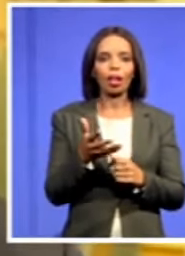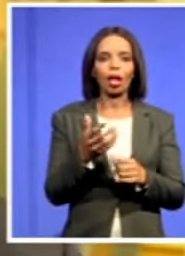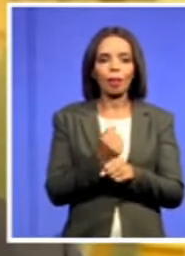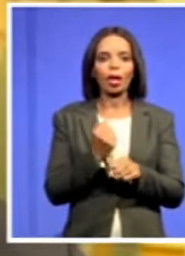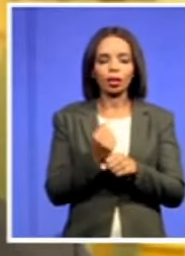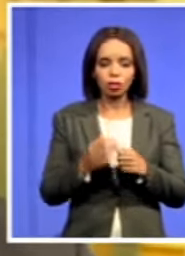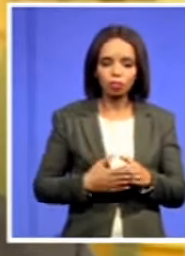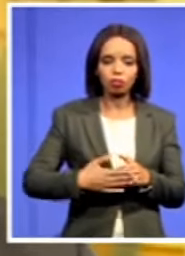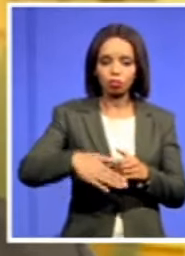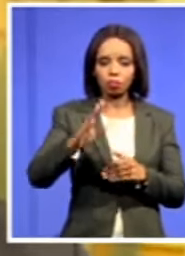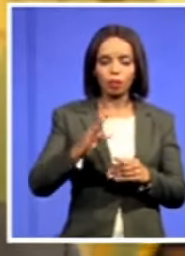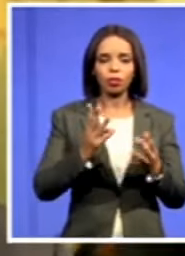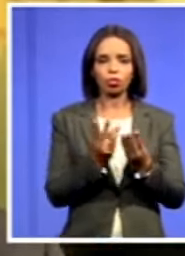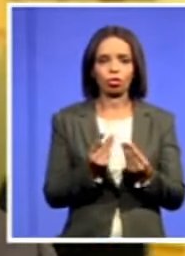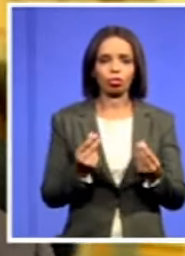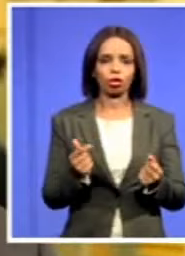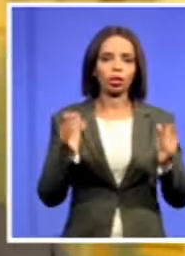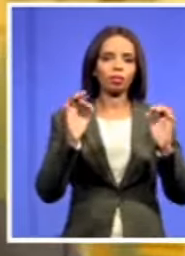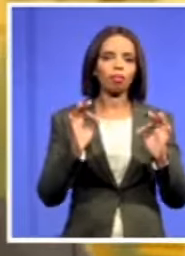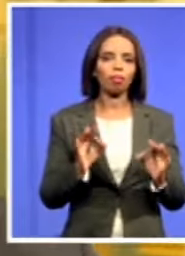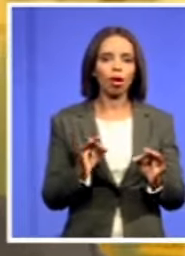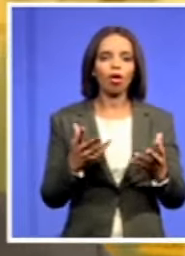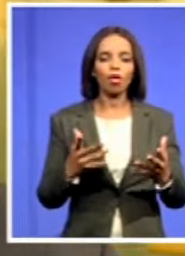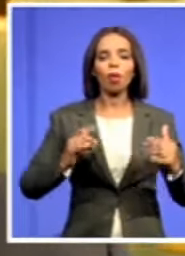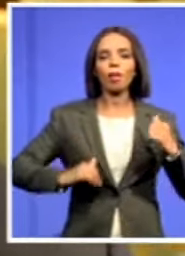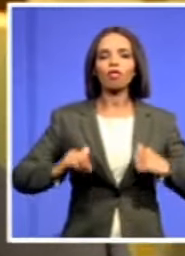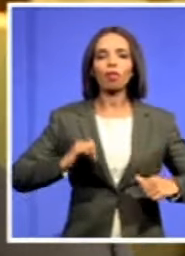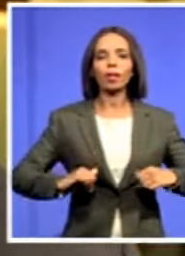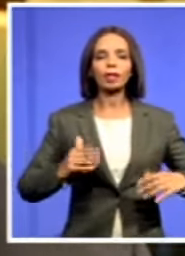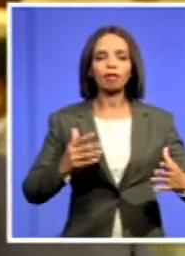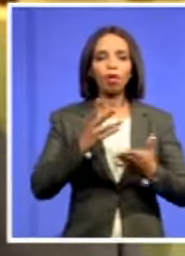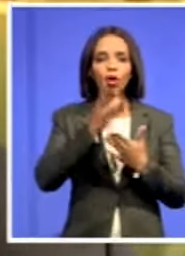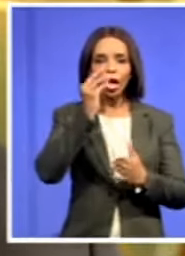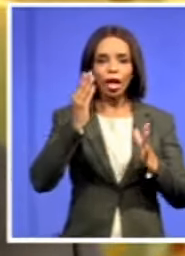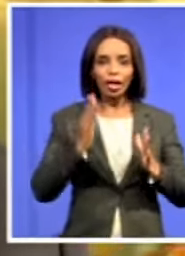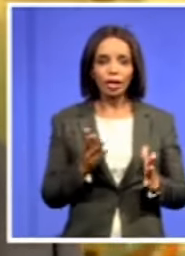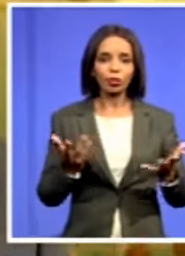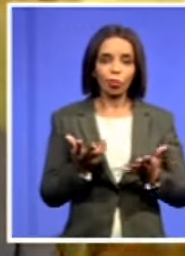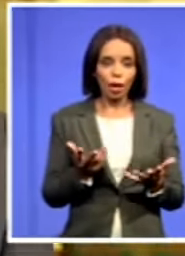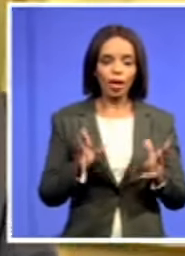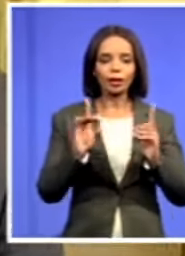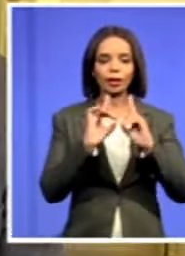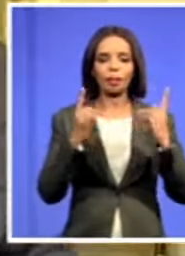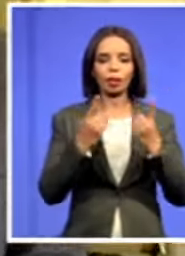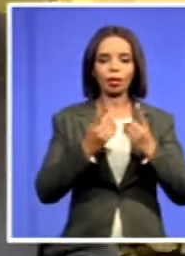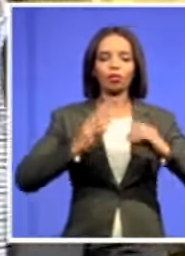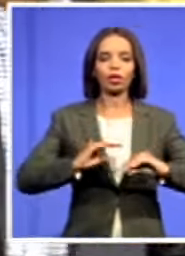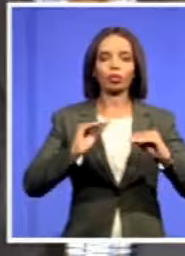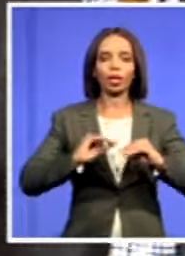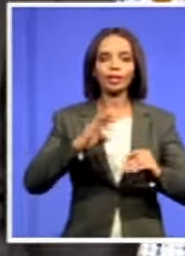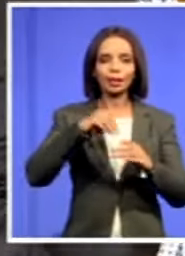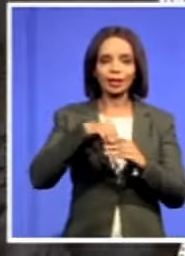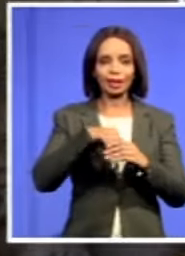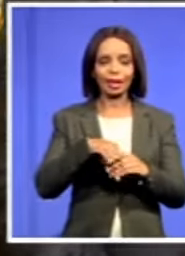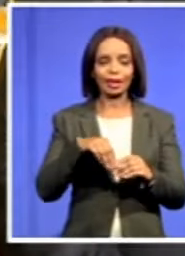comes to the performance of learners in the Department of Education in the province. Thank you so much, Doctor.